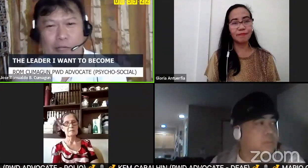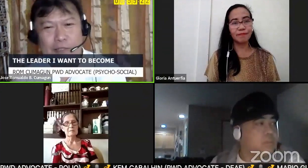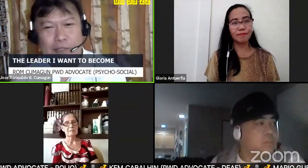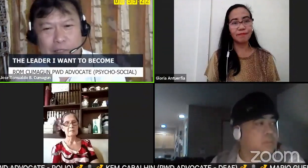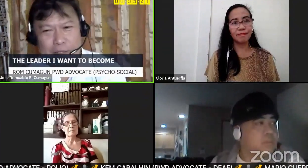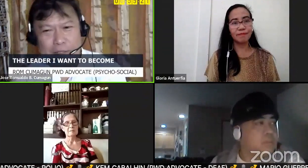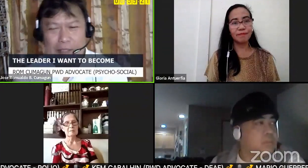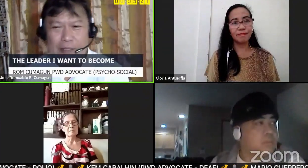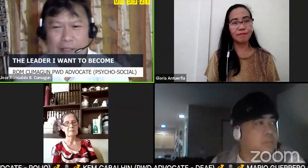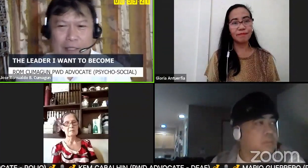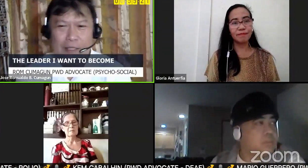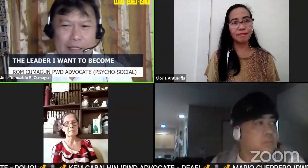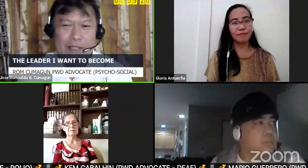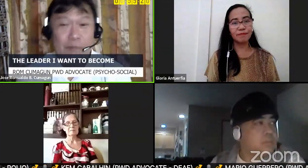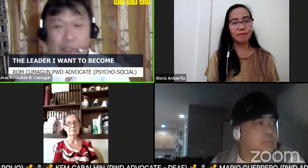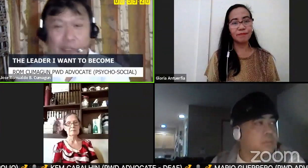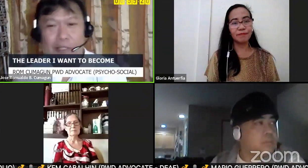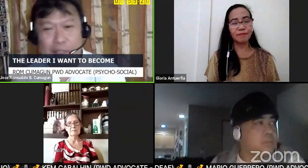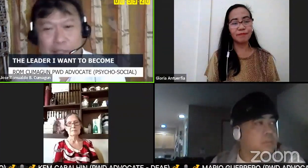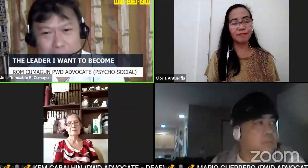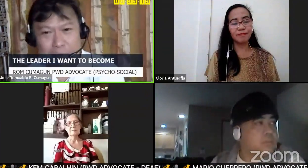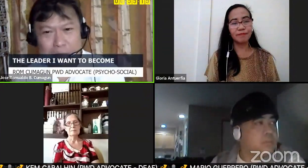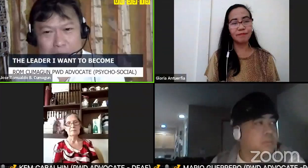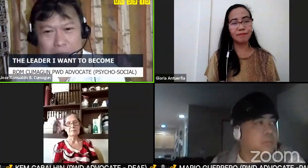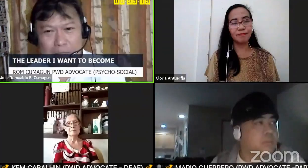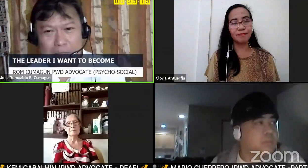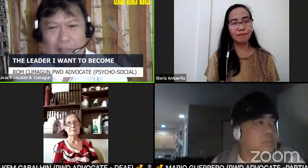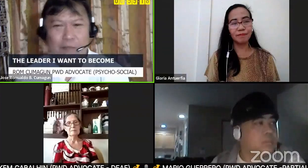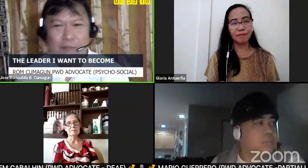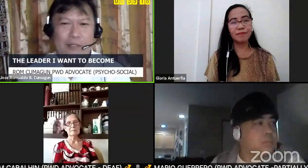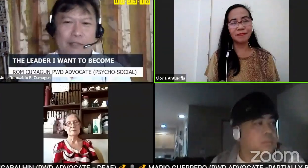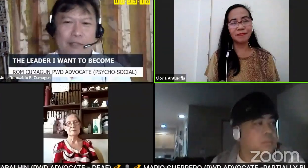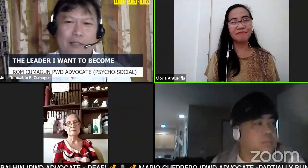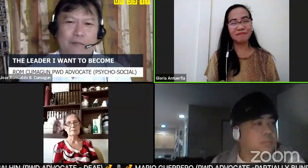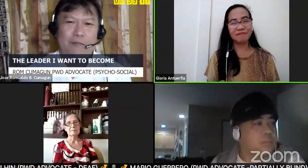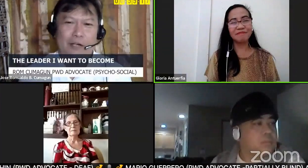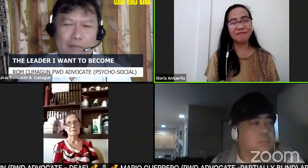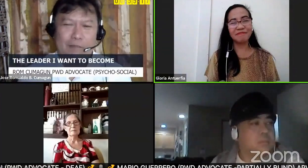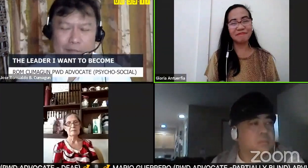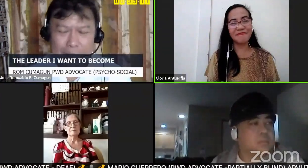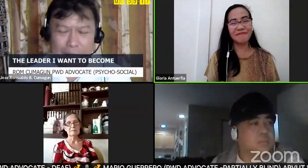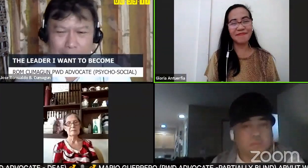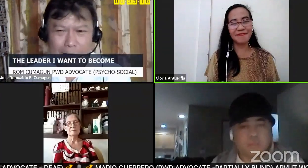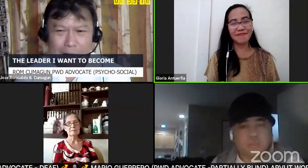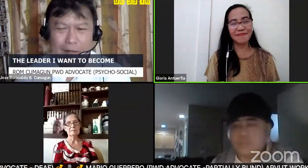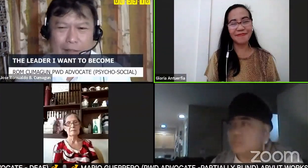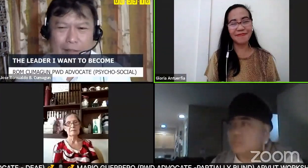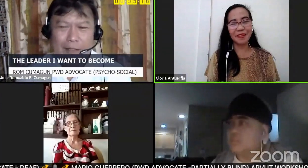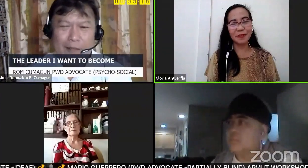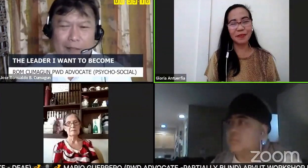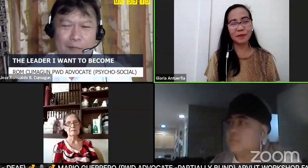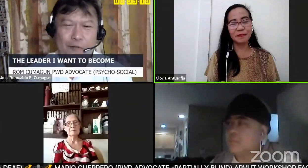I had to face some criticism, some criticism